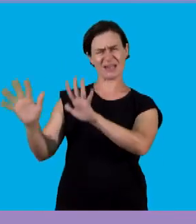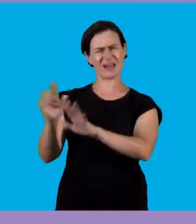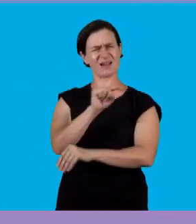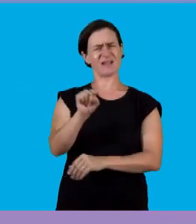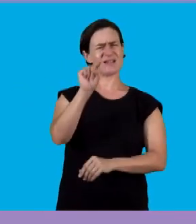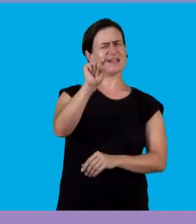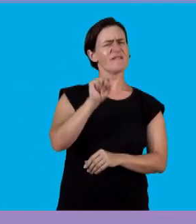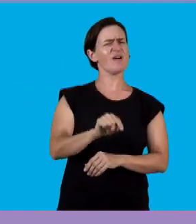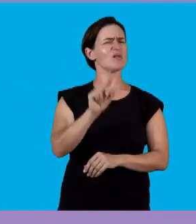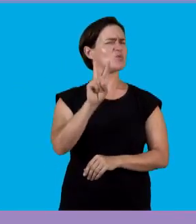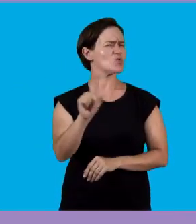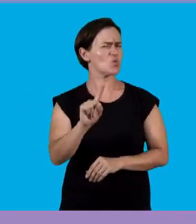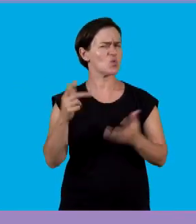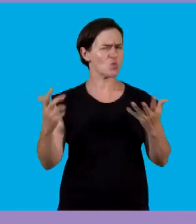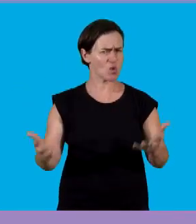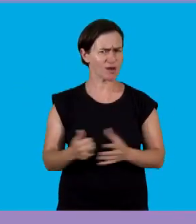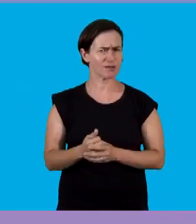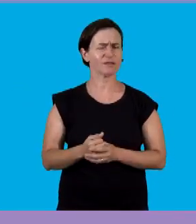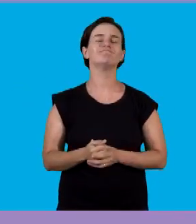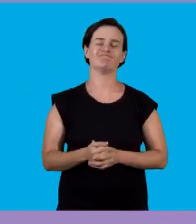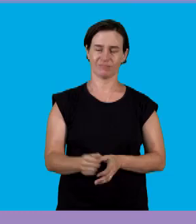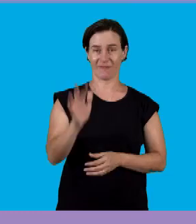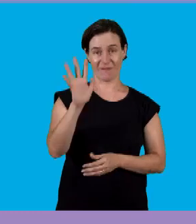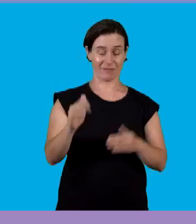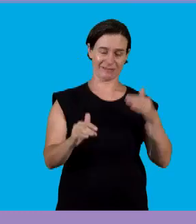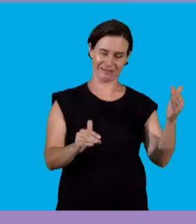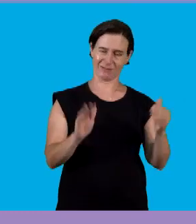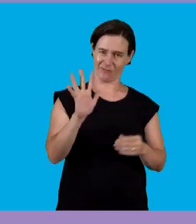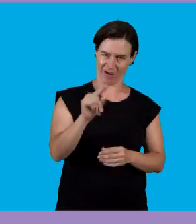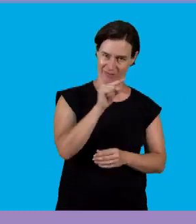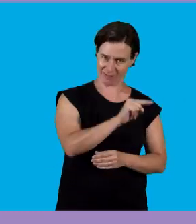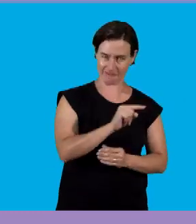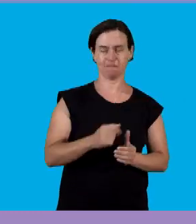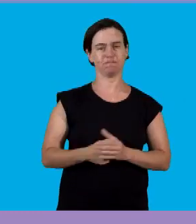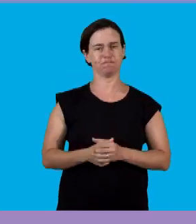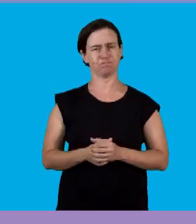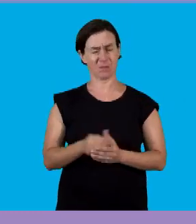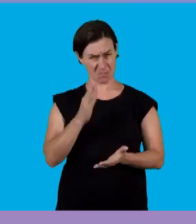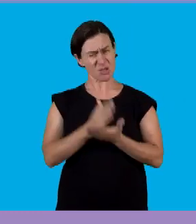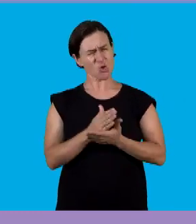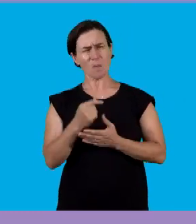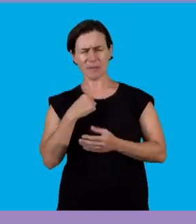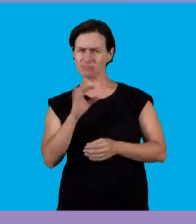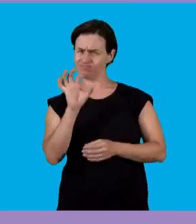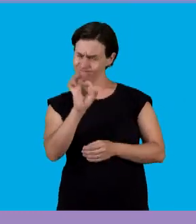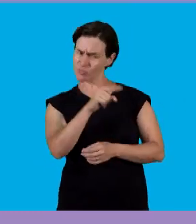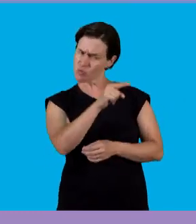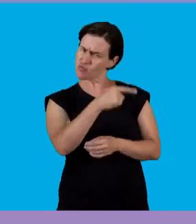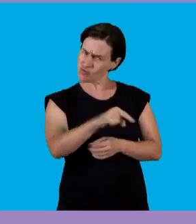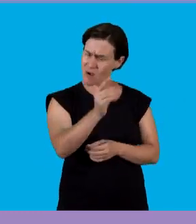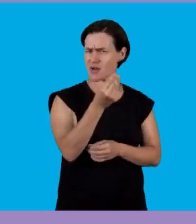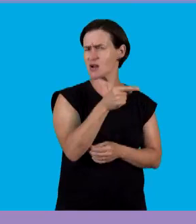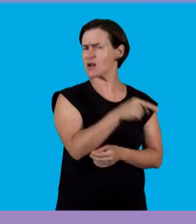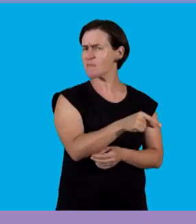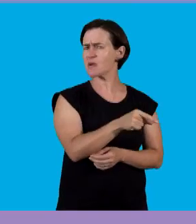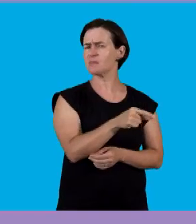by that 2? So 10 divided by 2 would be a 5. And just to make sure that we have our input